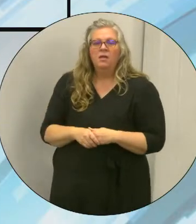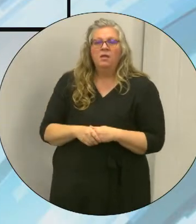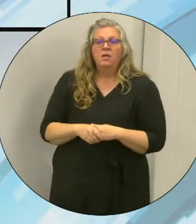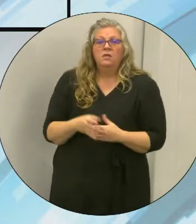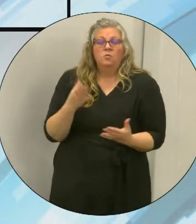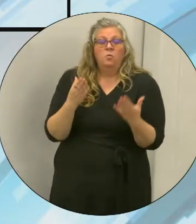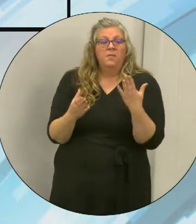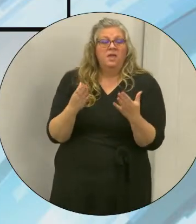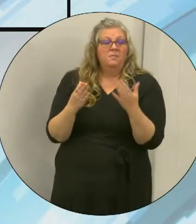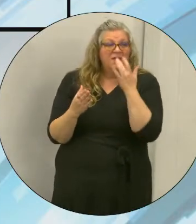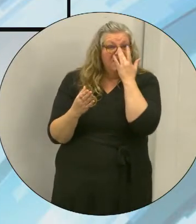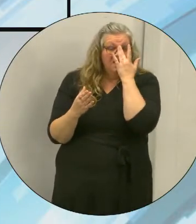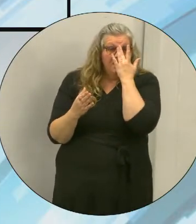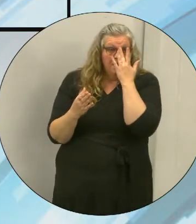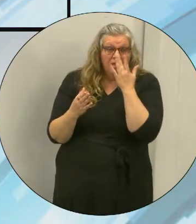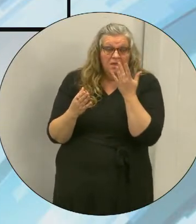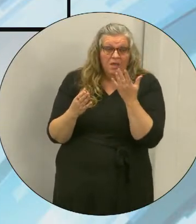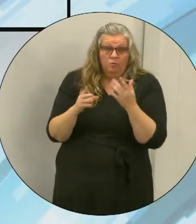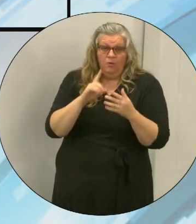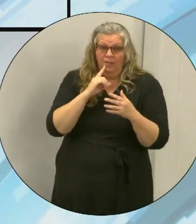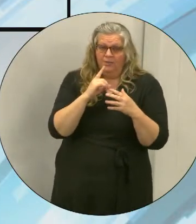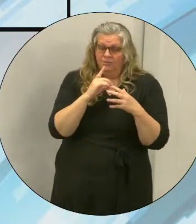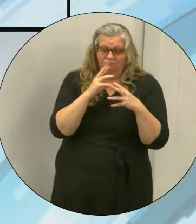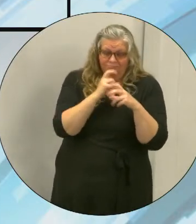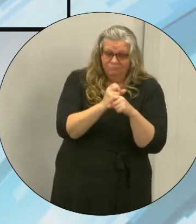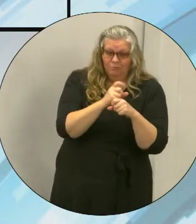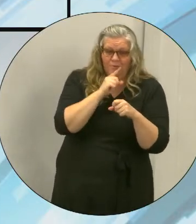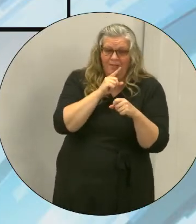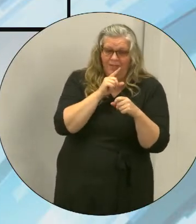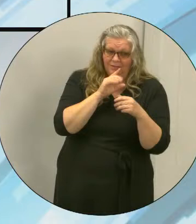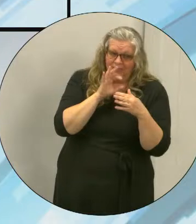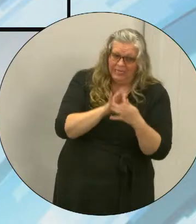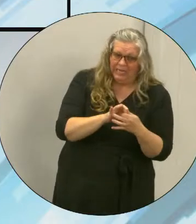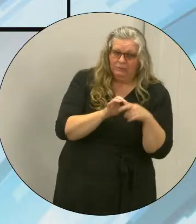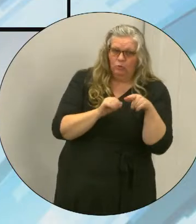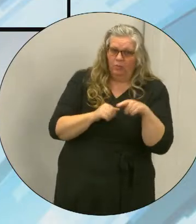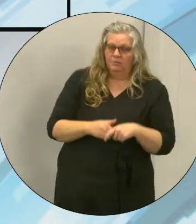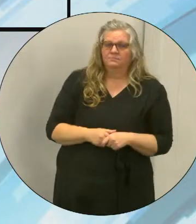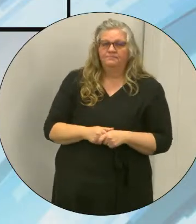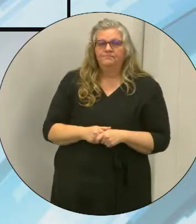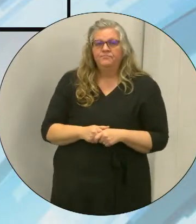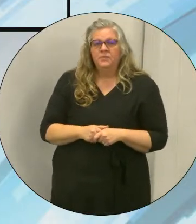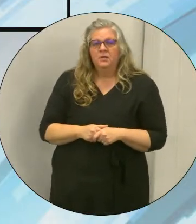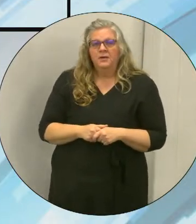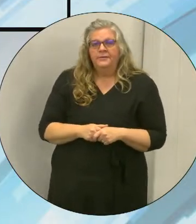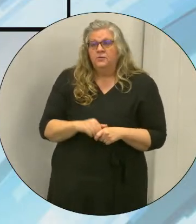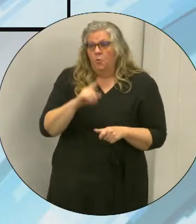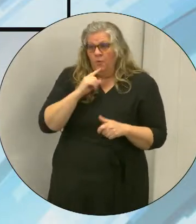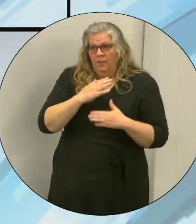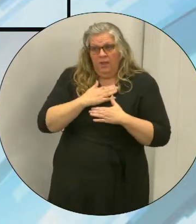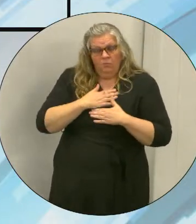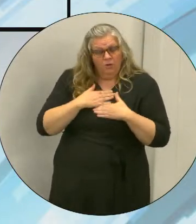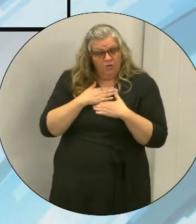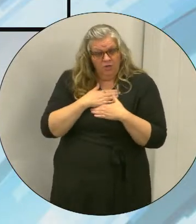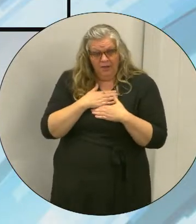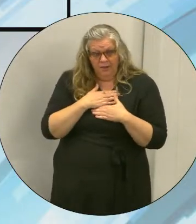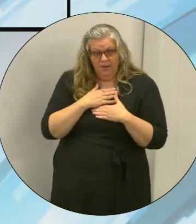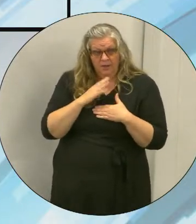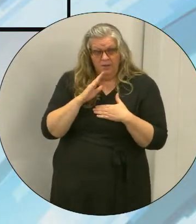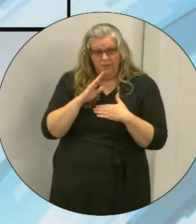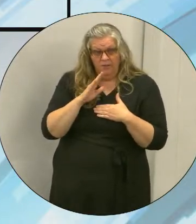well. I really was drawn to that. And so I appreciated that about his